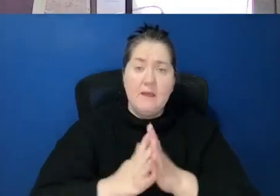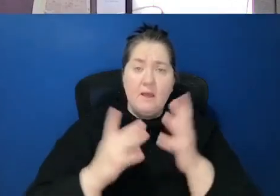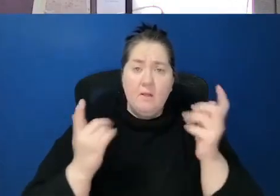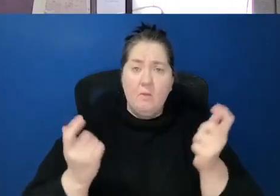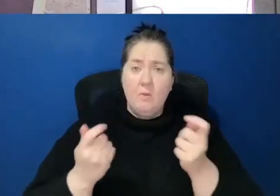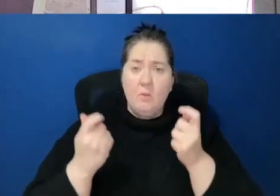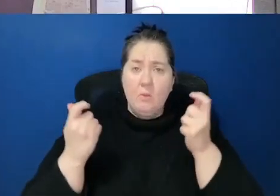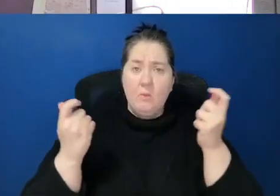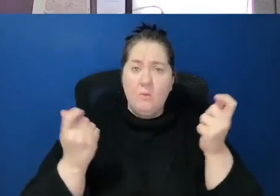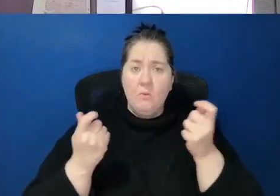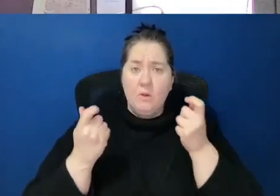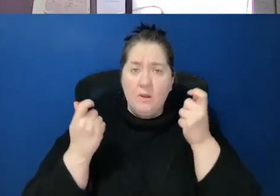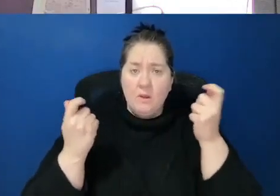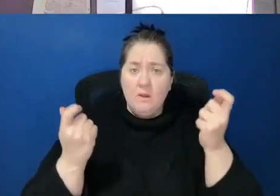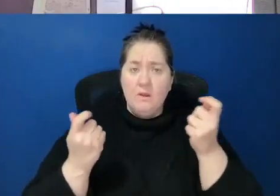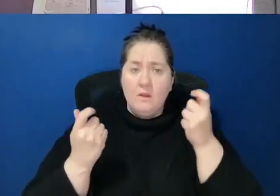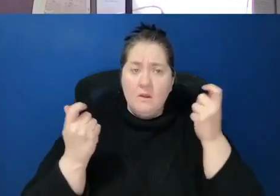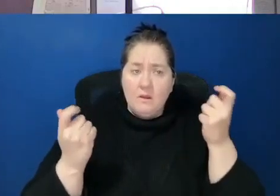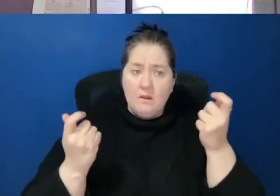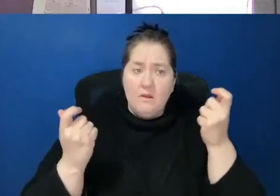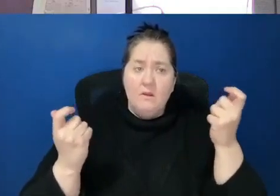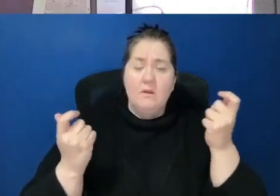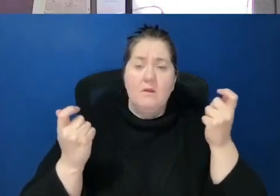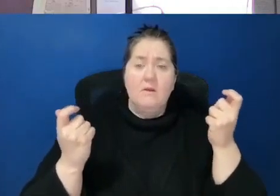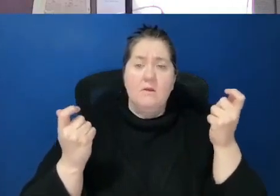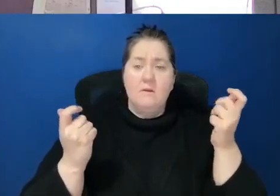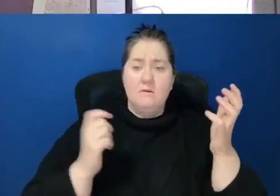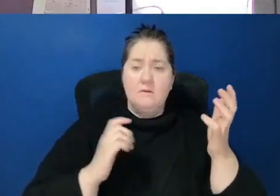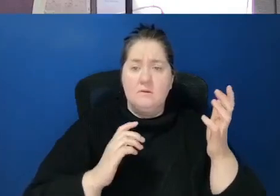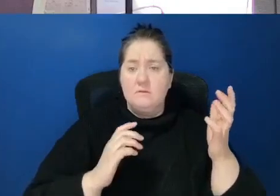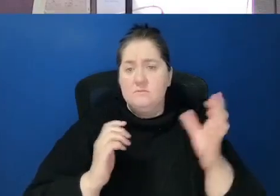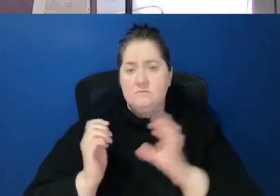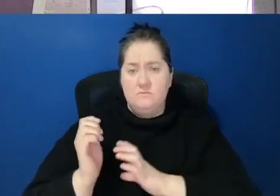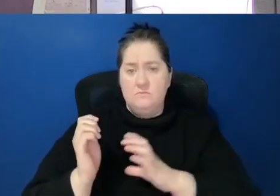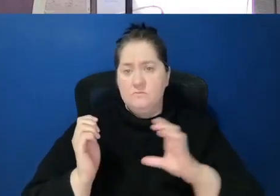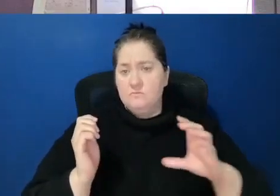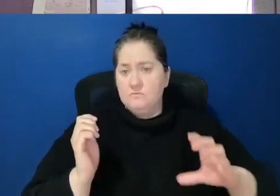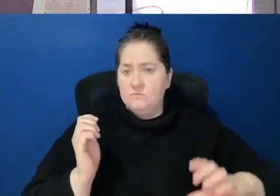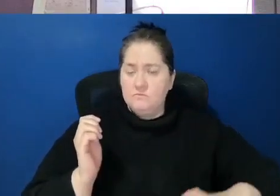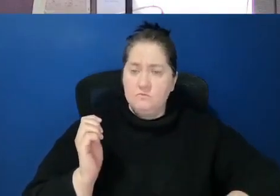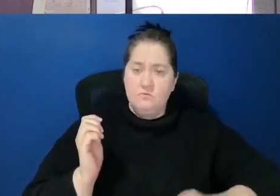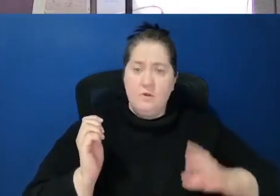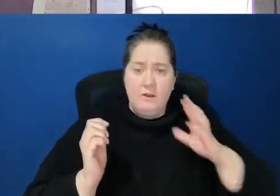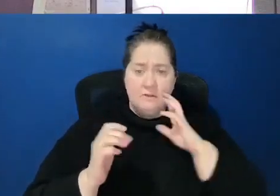hallelujah, Christ is risen.